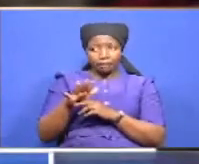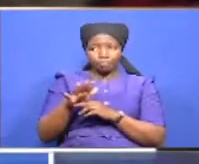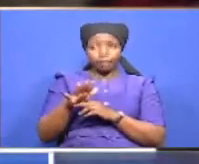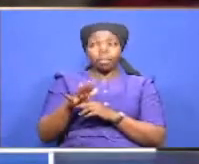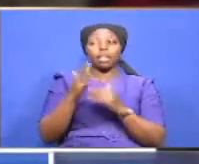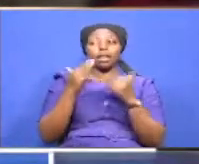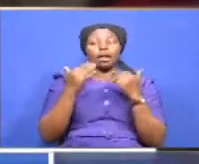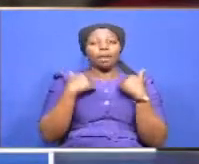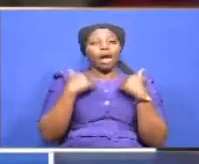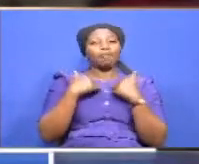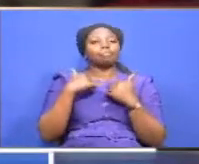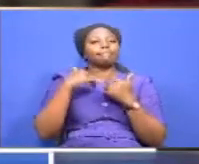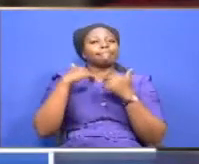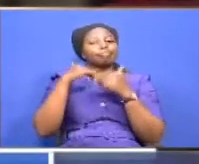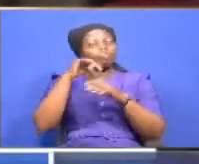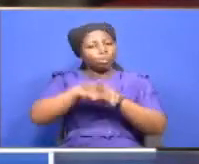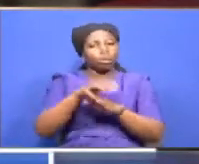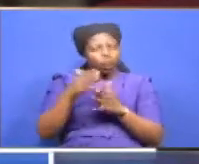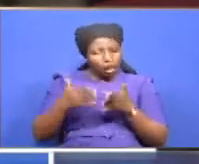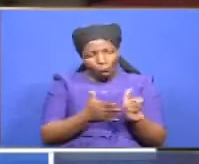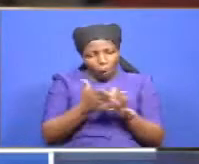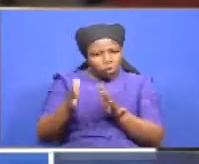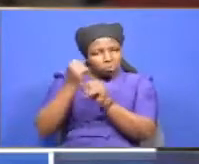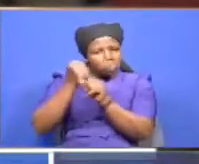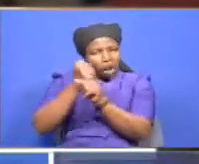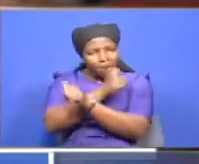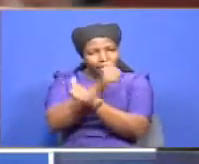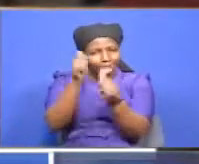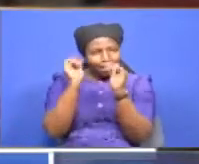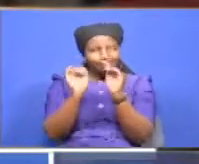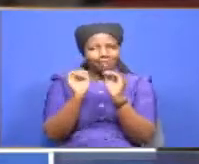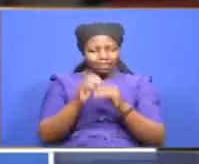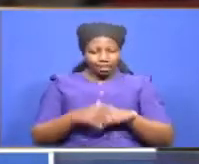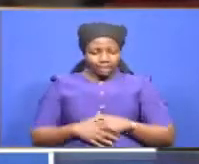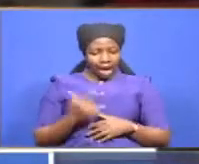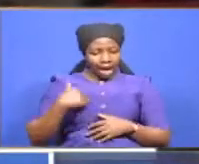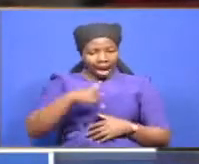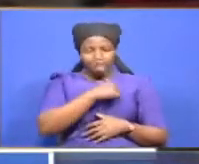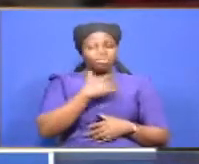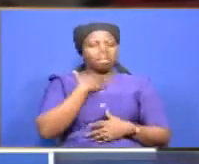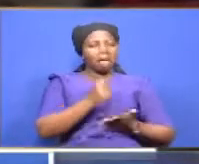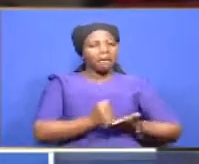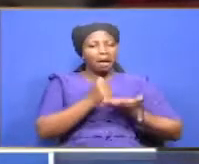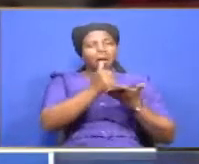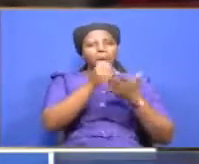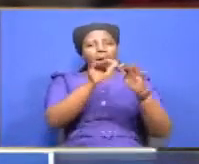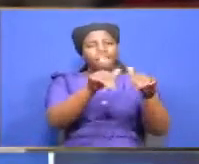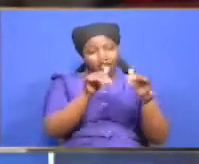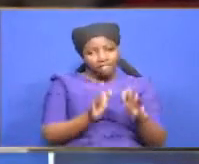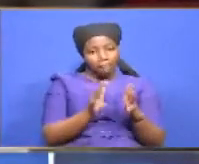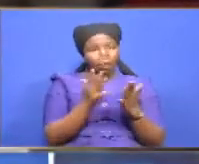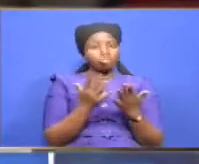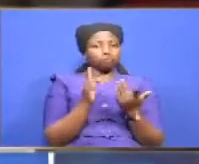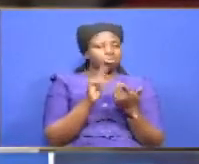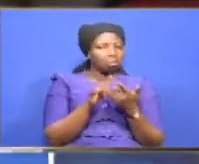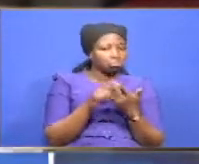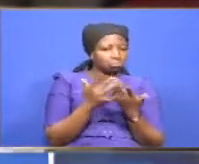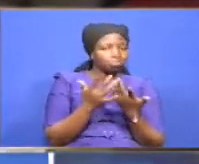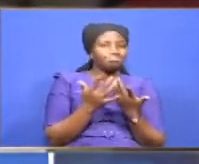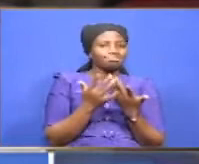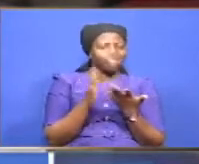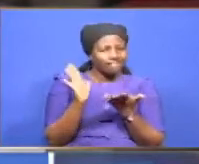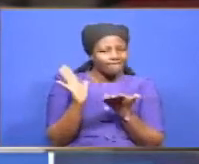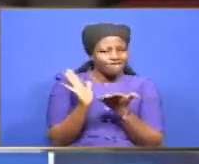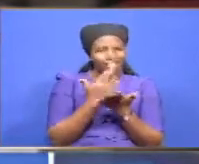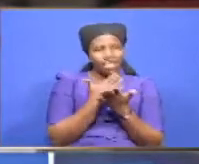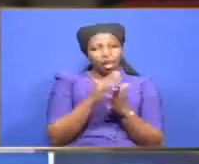have not had a chance to be productive, we want to help our farmers at least to ameliorate the